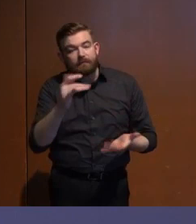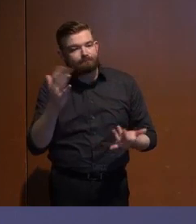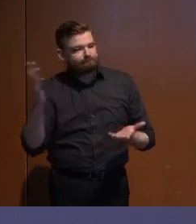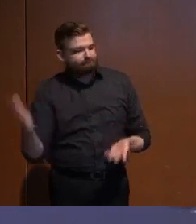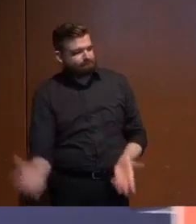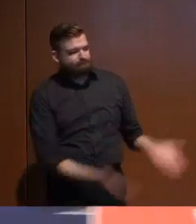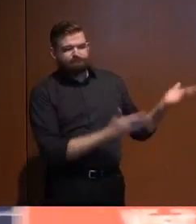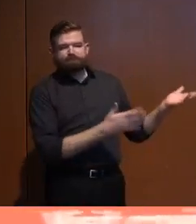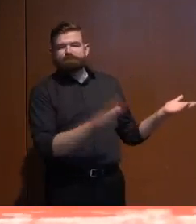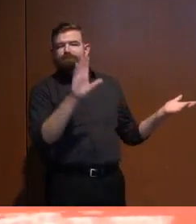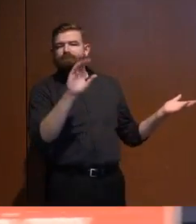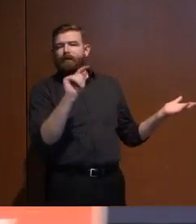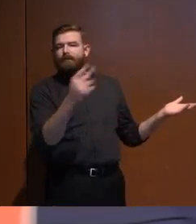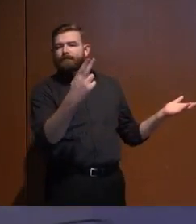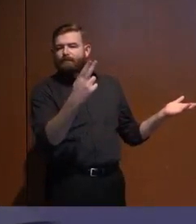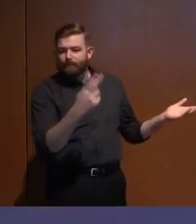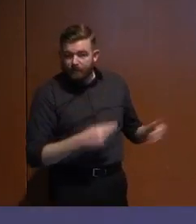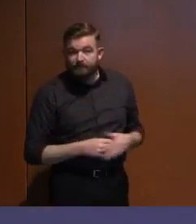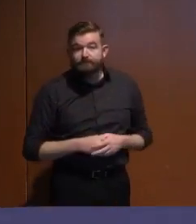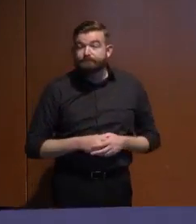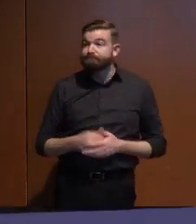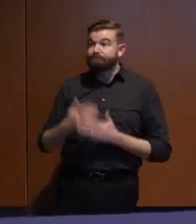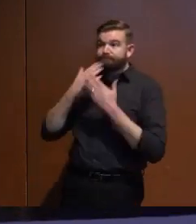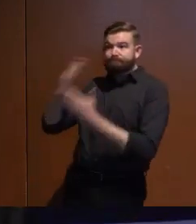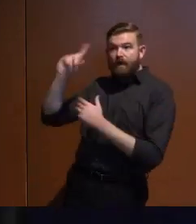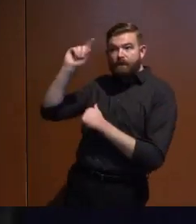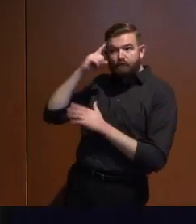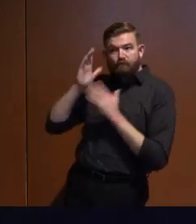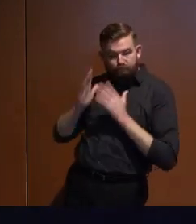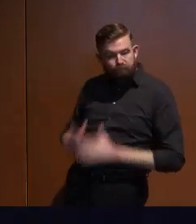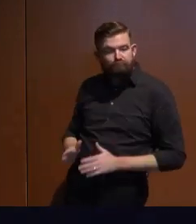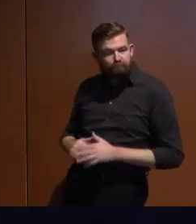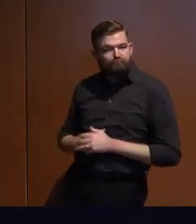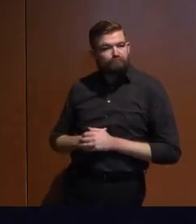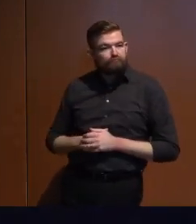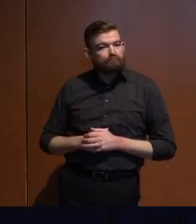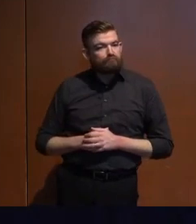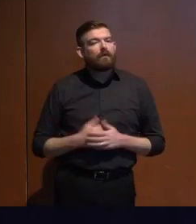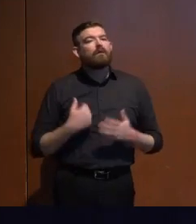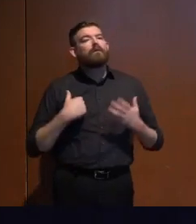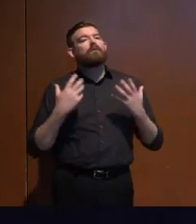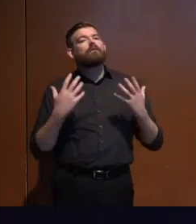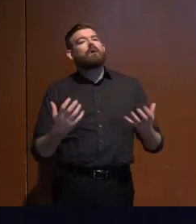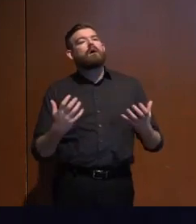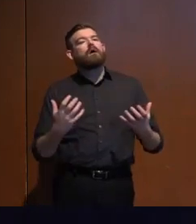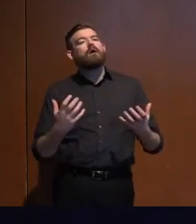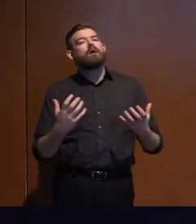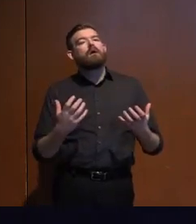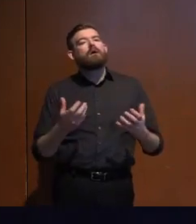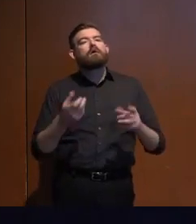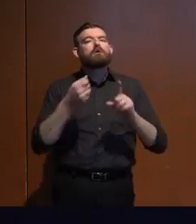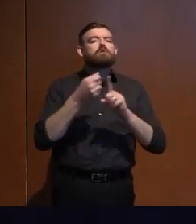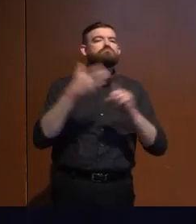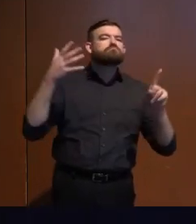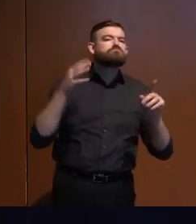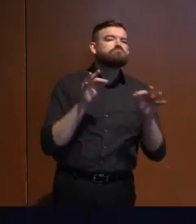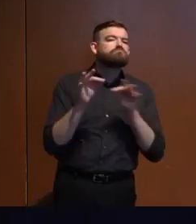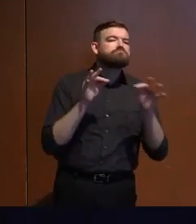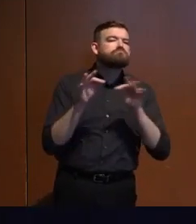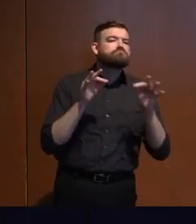Novak. Governor, thank you very much. I wanted to give a little color, as you say, about the ways in